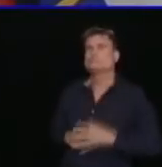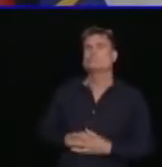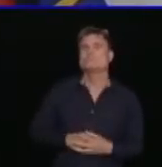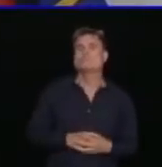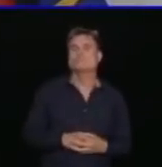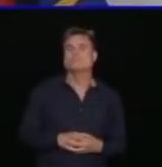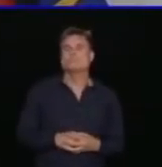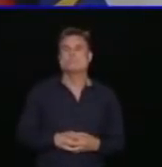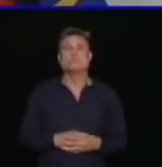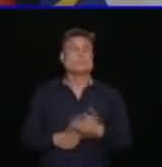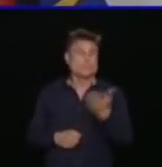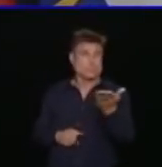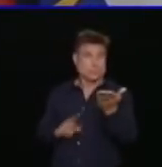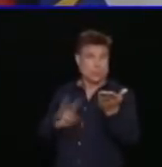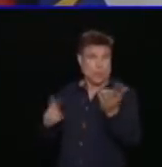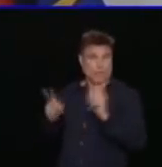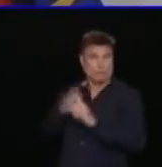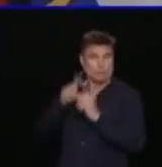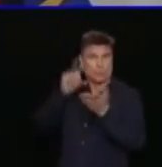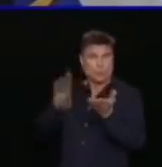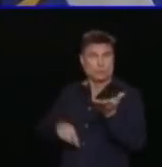is from Shannon Patterson, CTV.